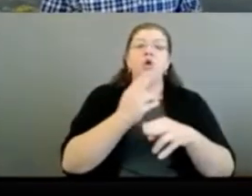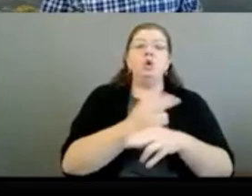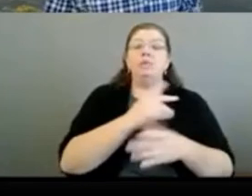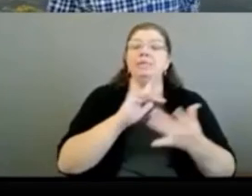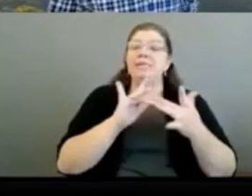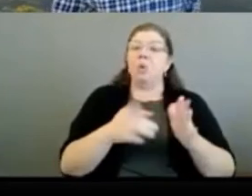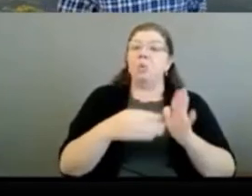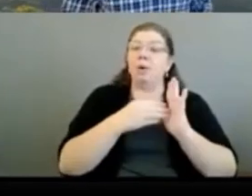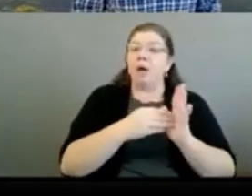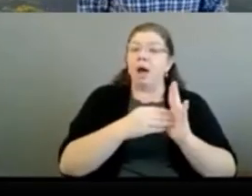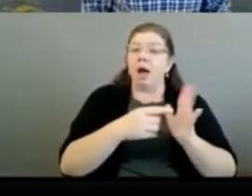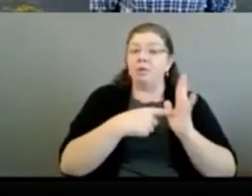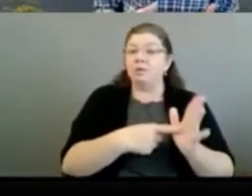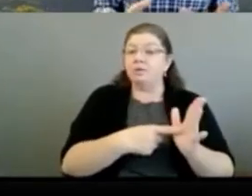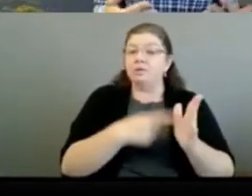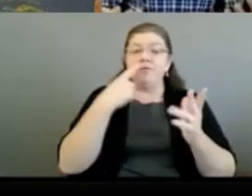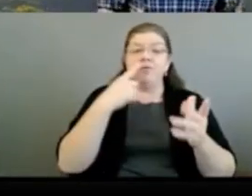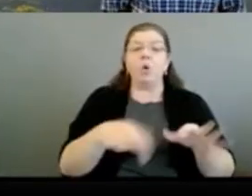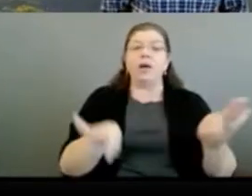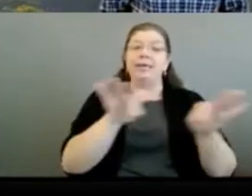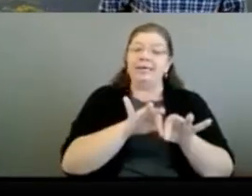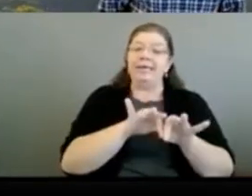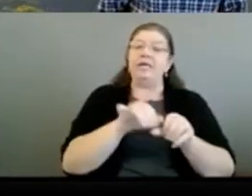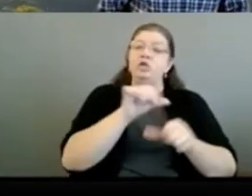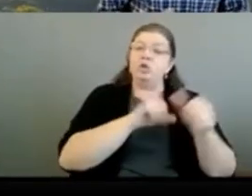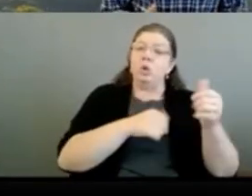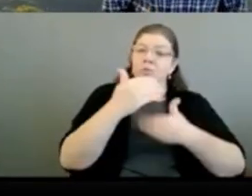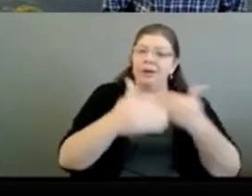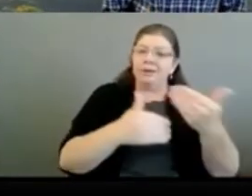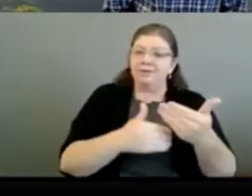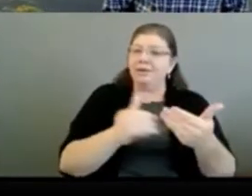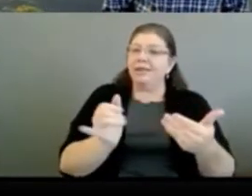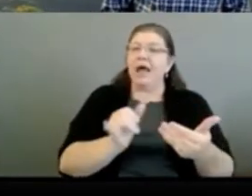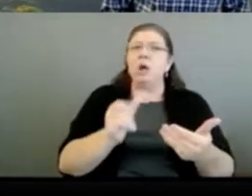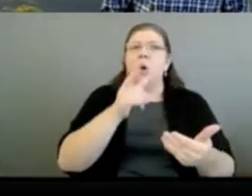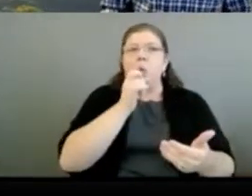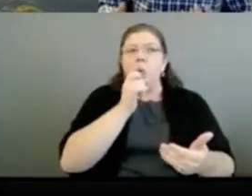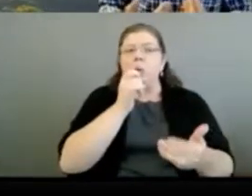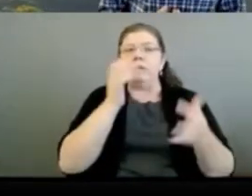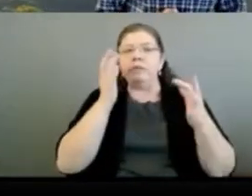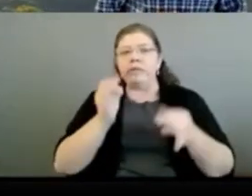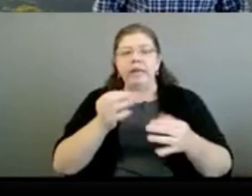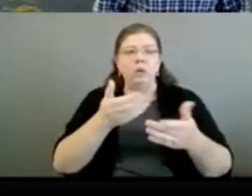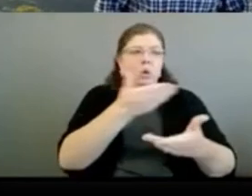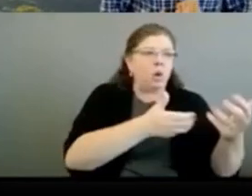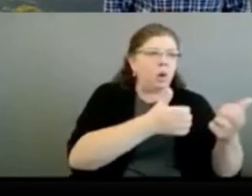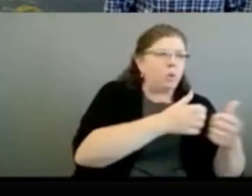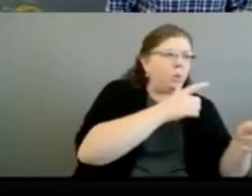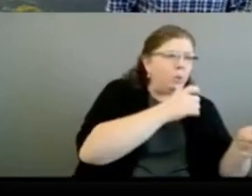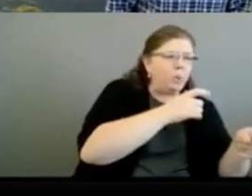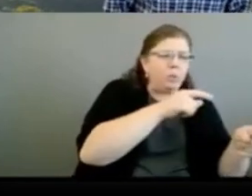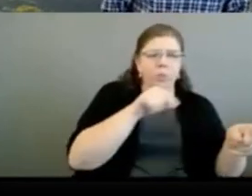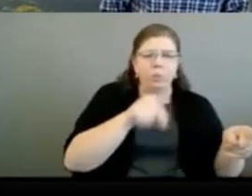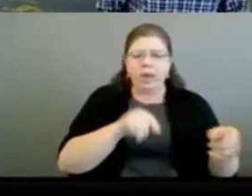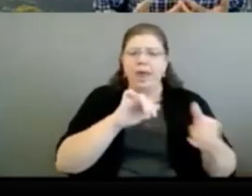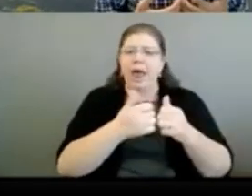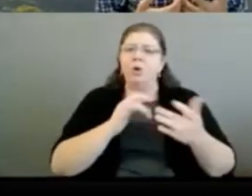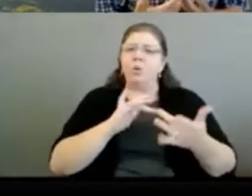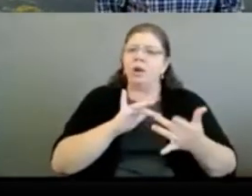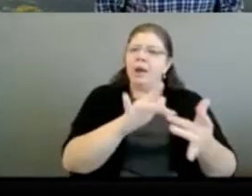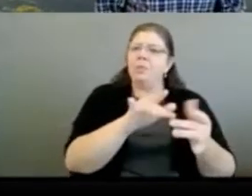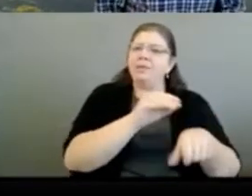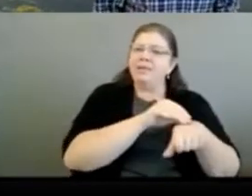key social processes, such as who is selecting to interact with whom, and how do our networks influence some